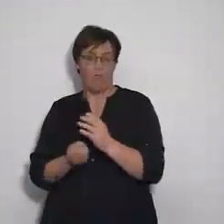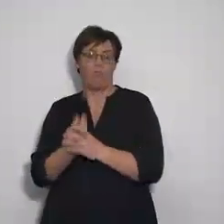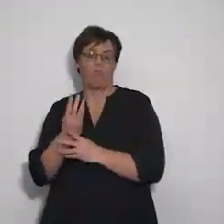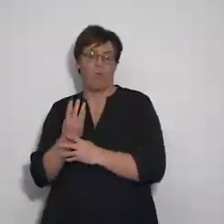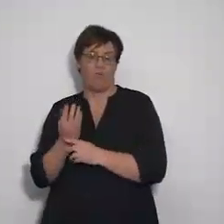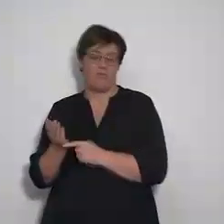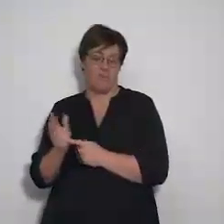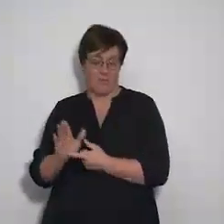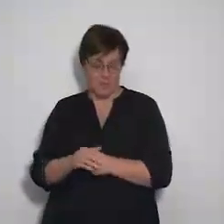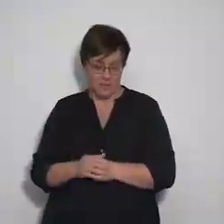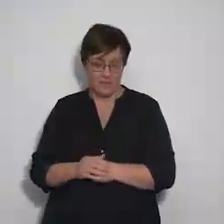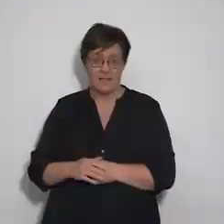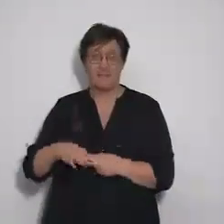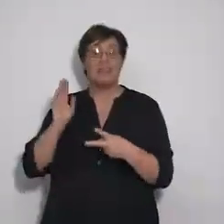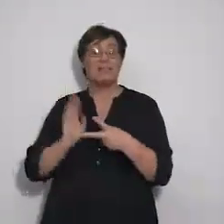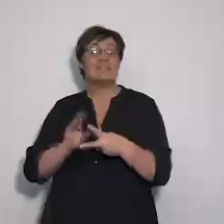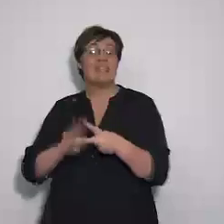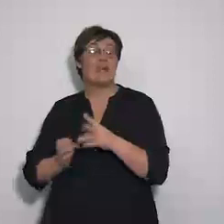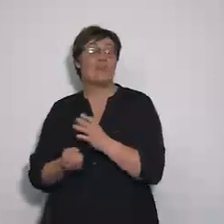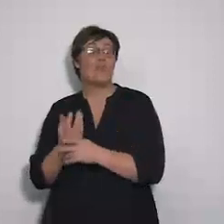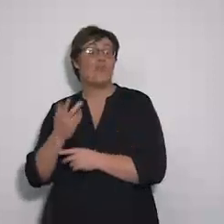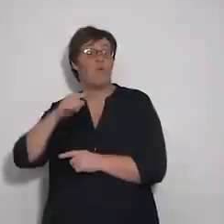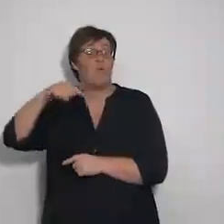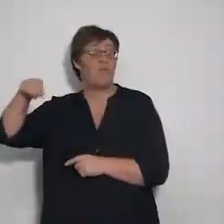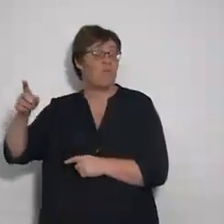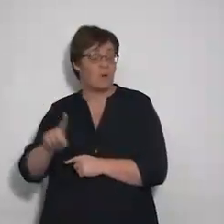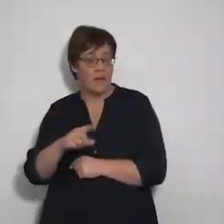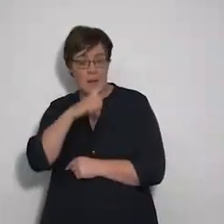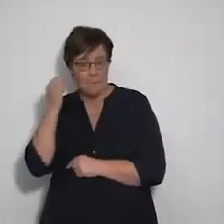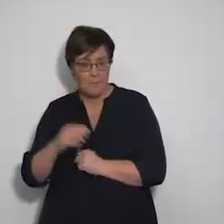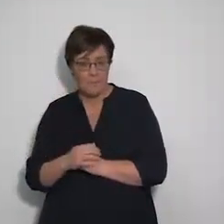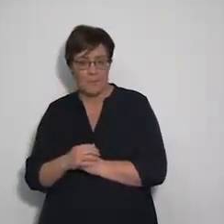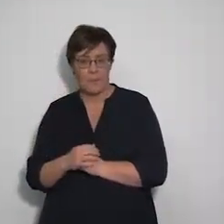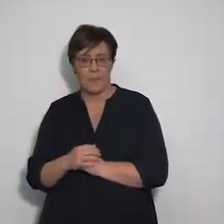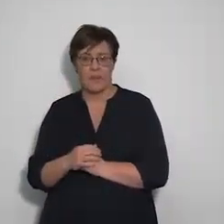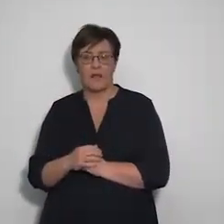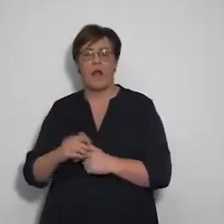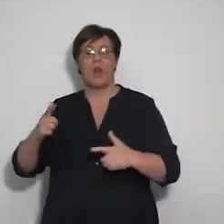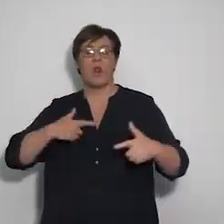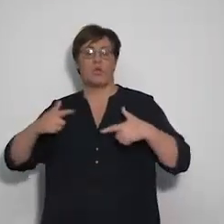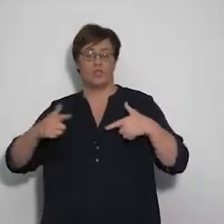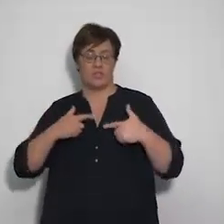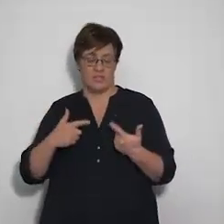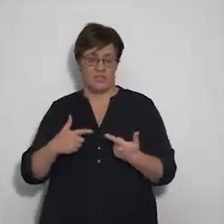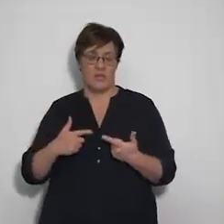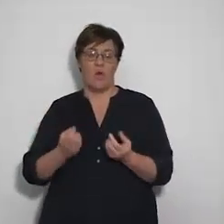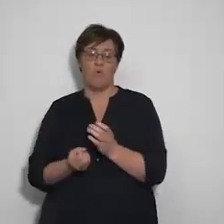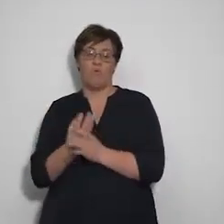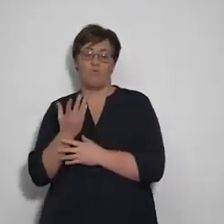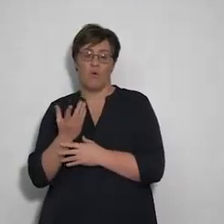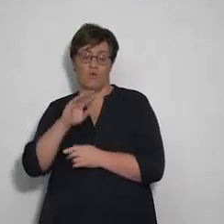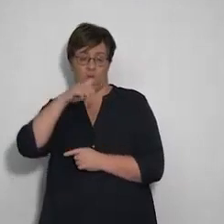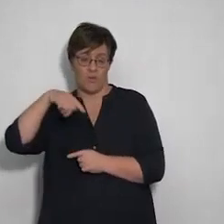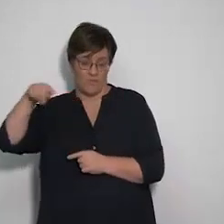of growth curve. And that second kind of growth curve is called a logistic